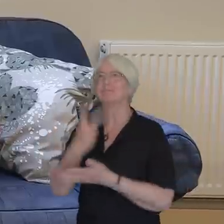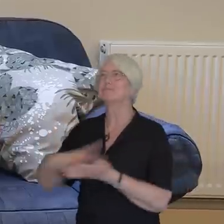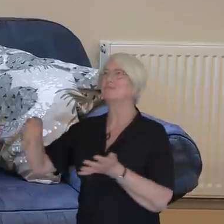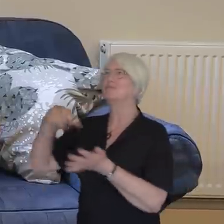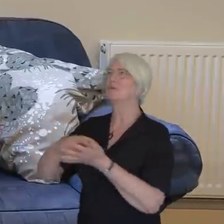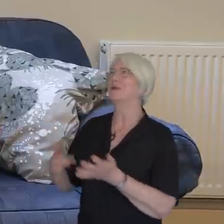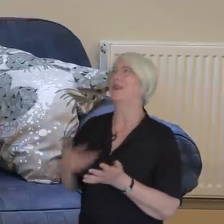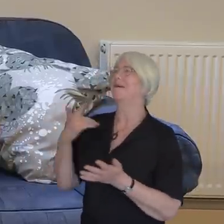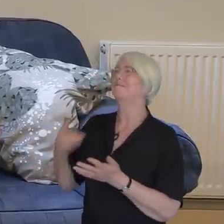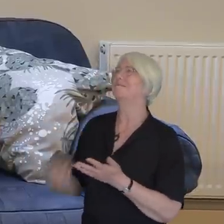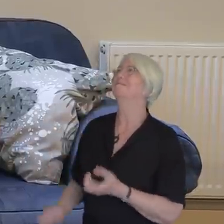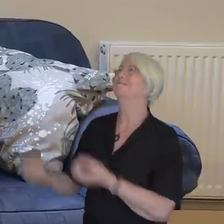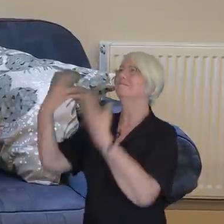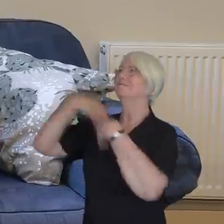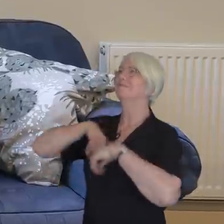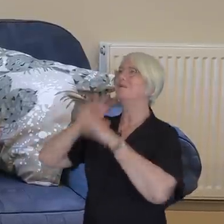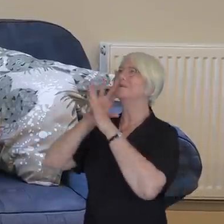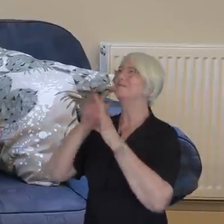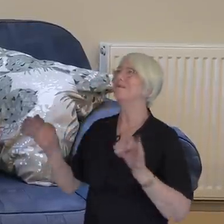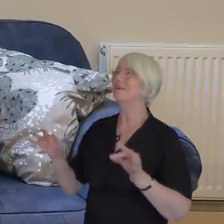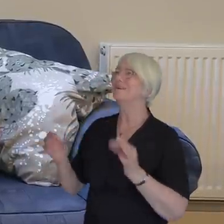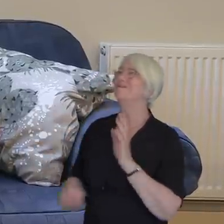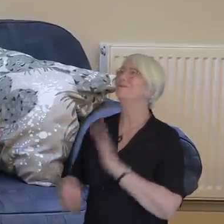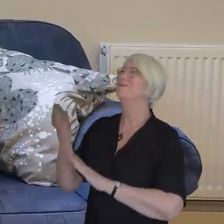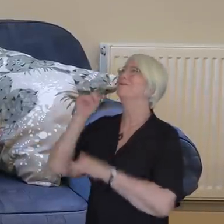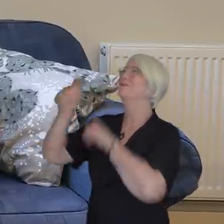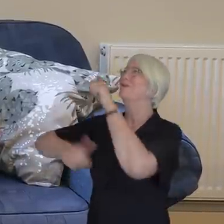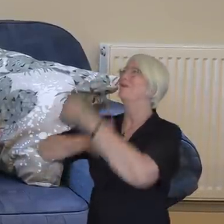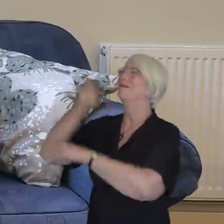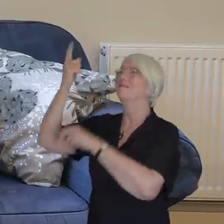Father. Amen.